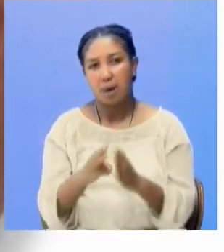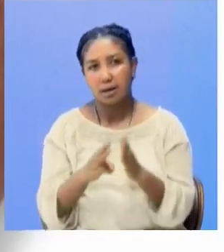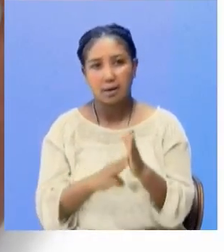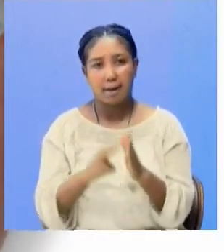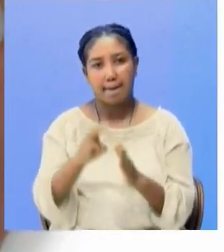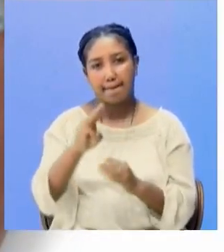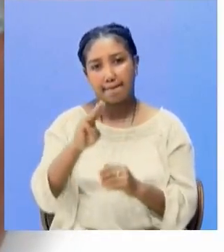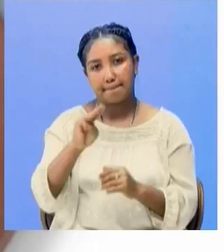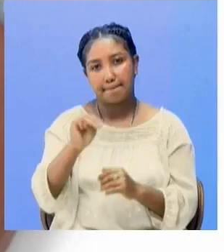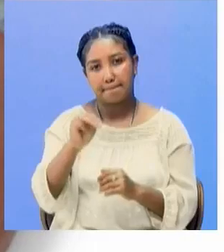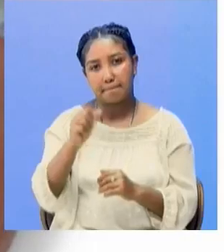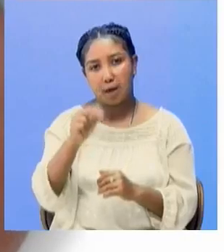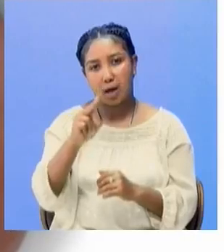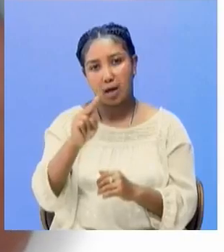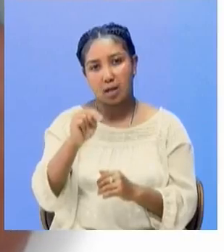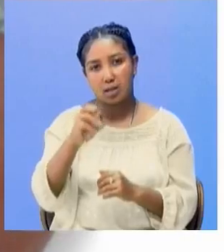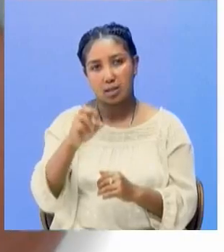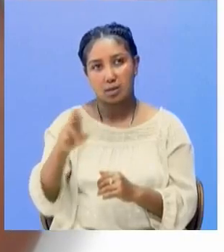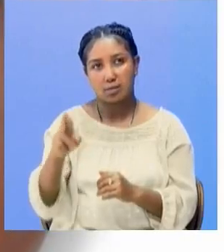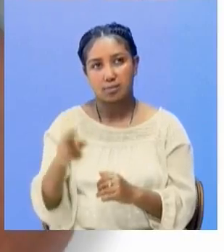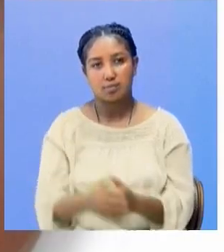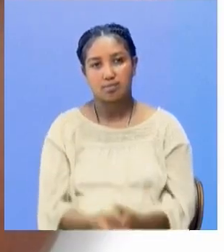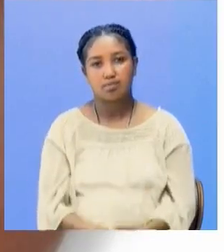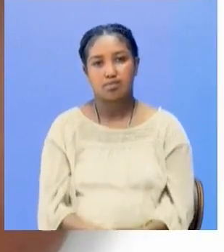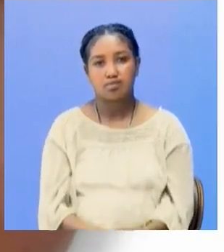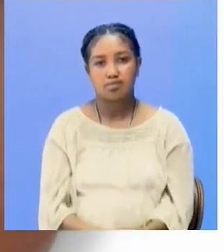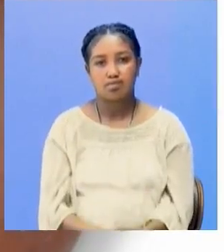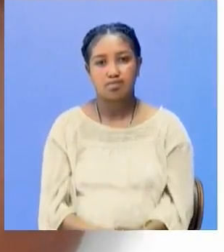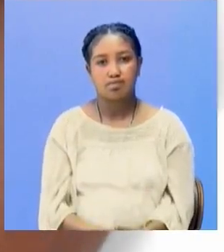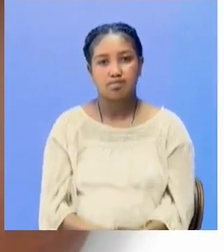something. Or somebody.